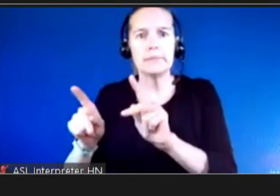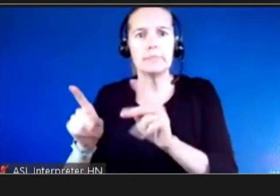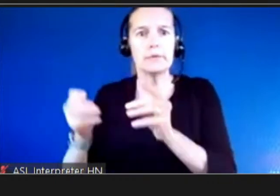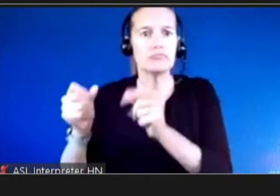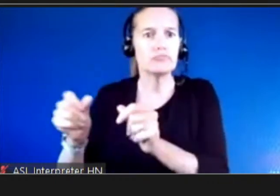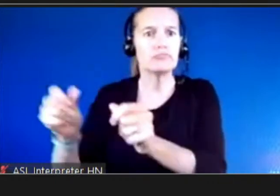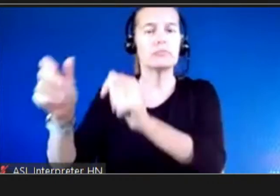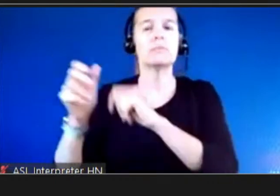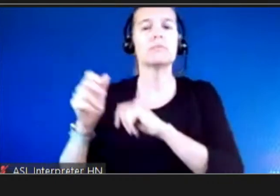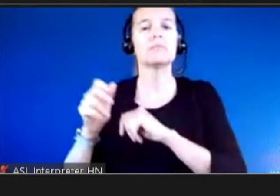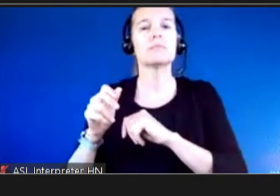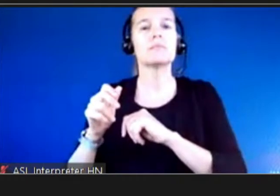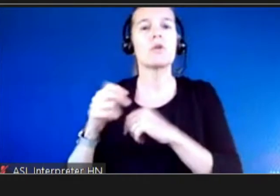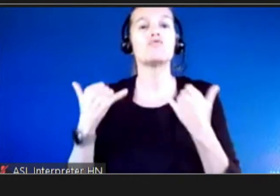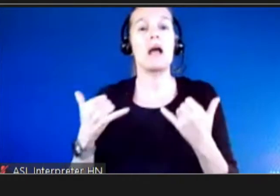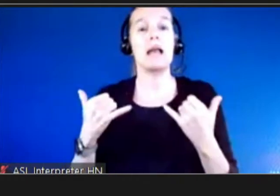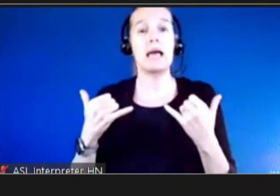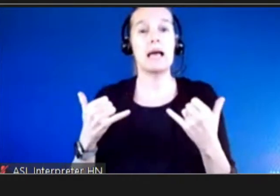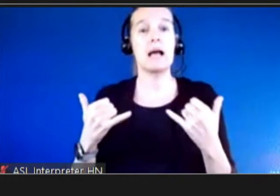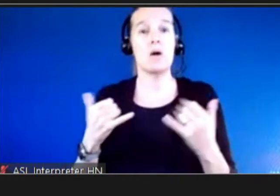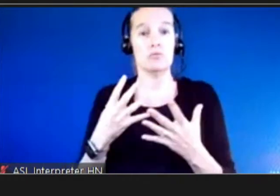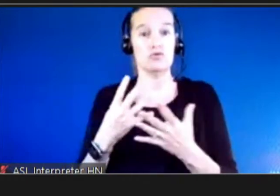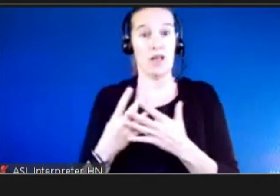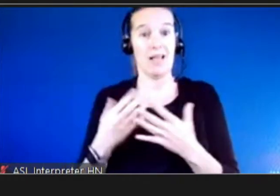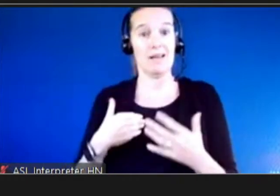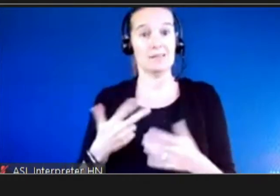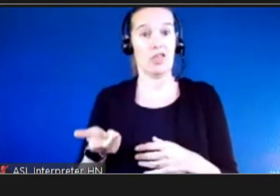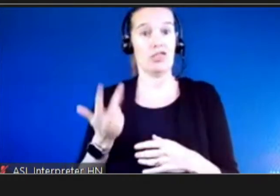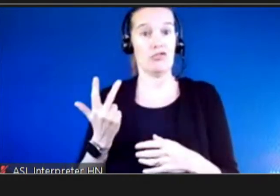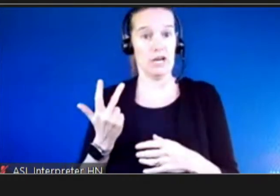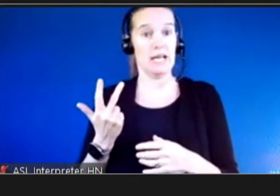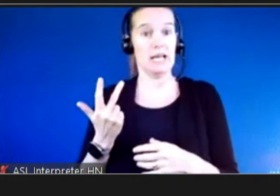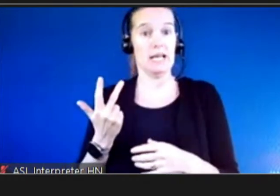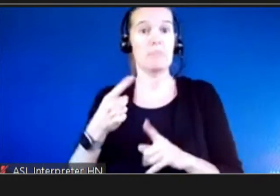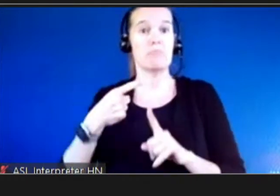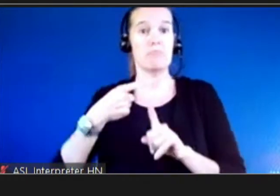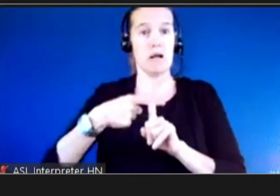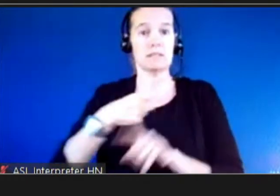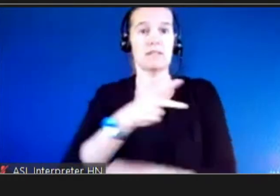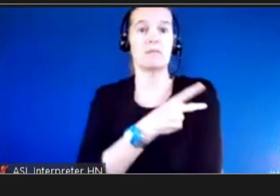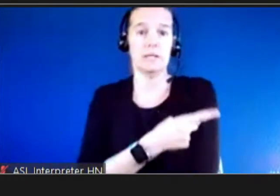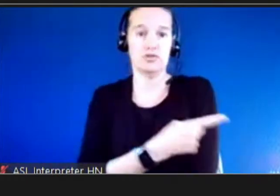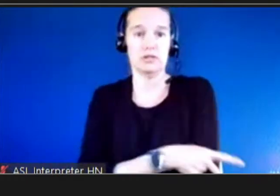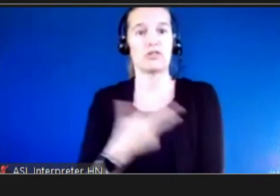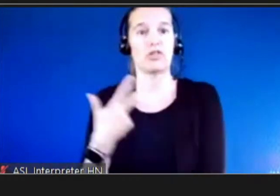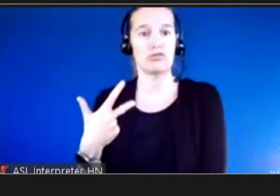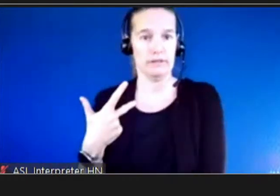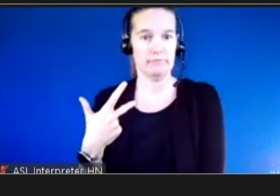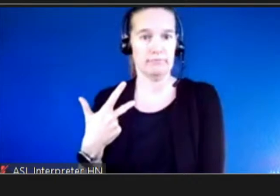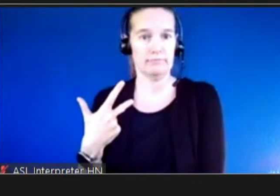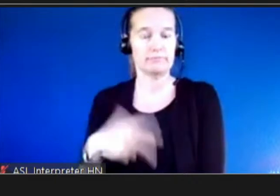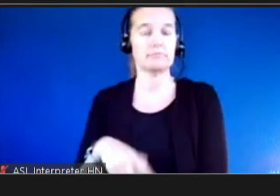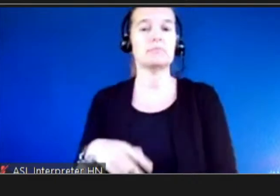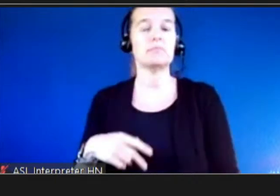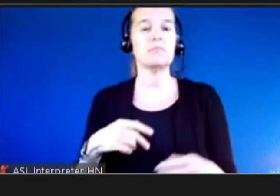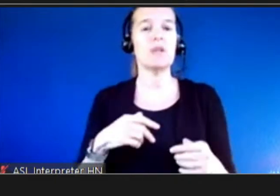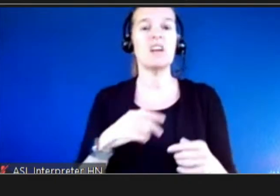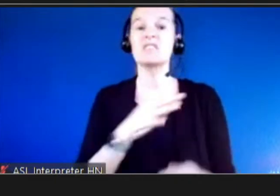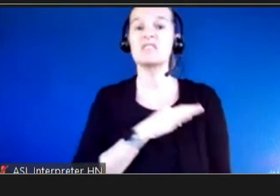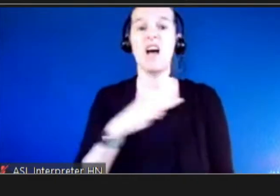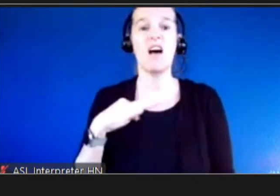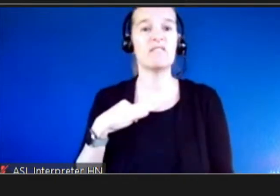currently have 3 individuals that they are working with there that are positive. All of their staff have been released